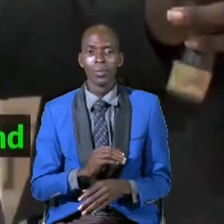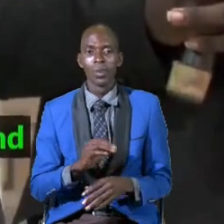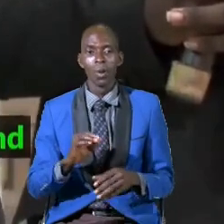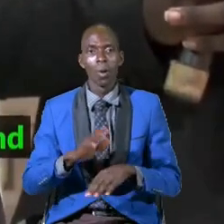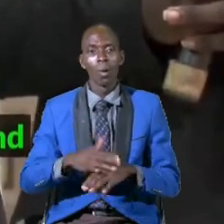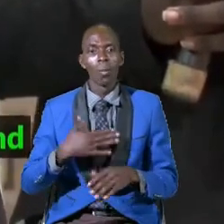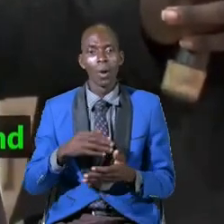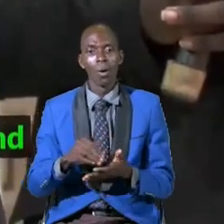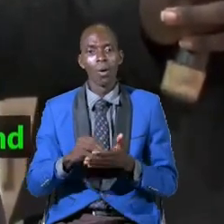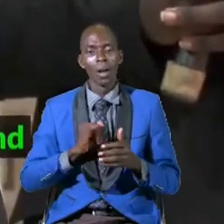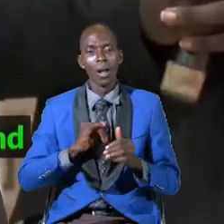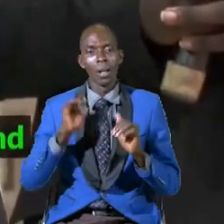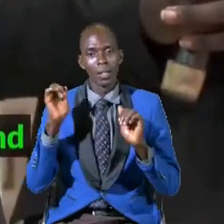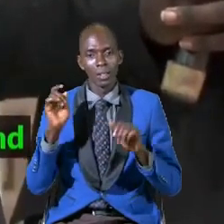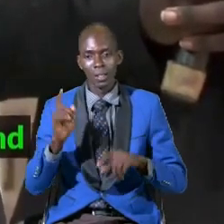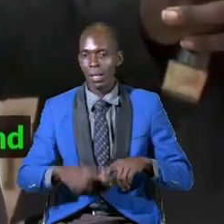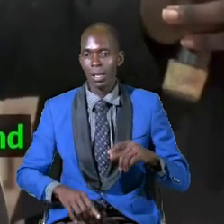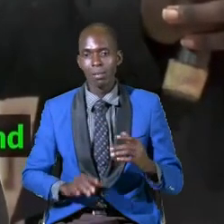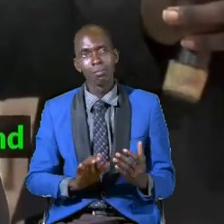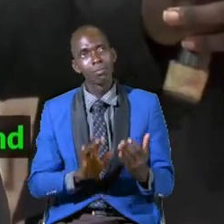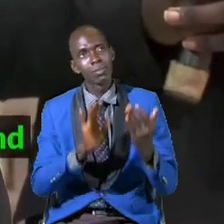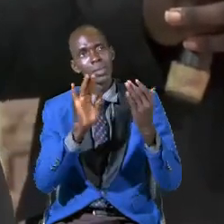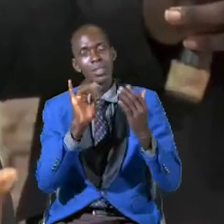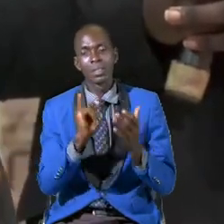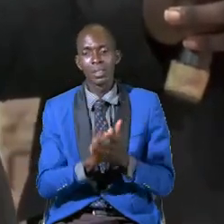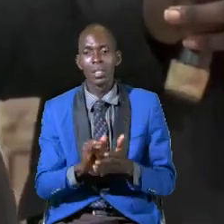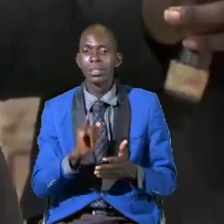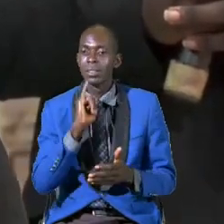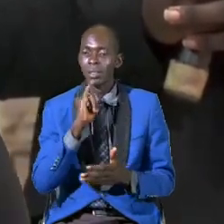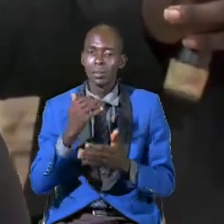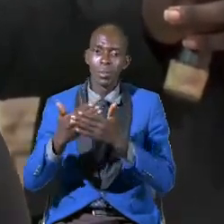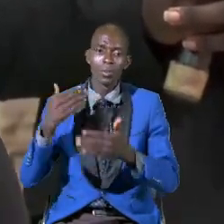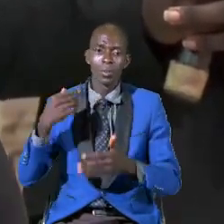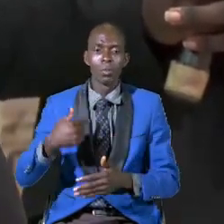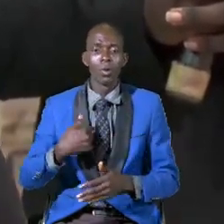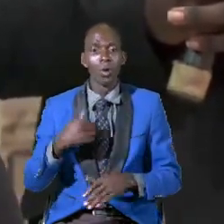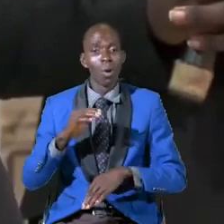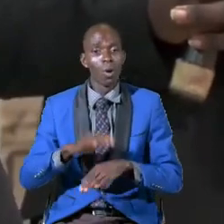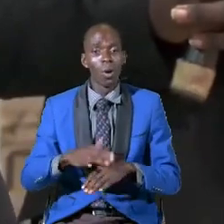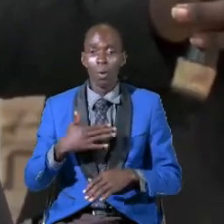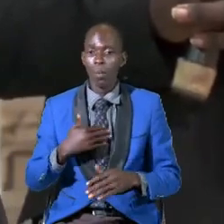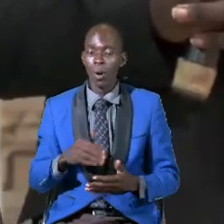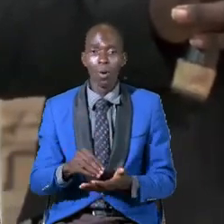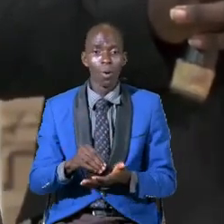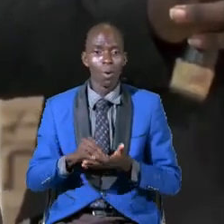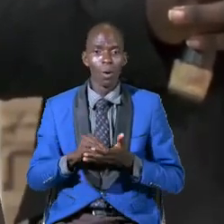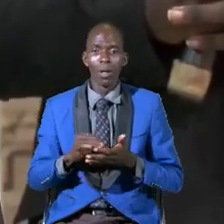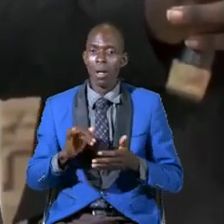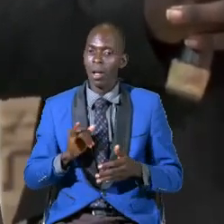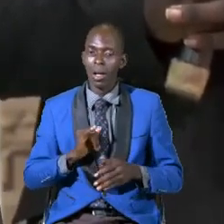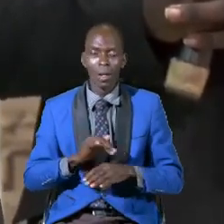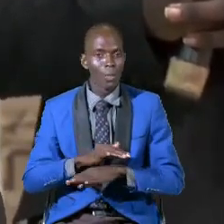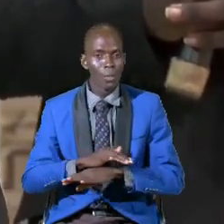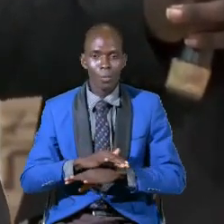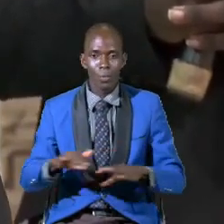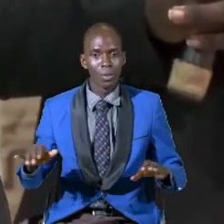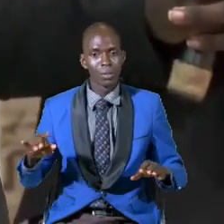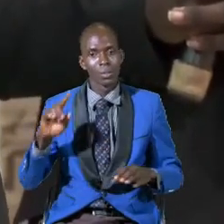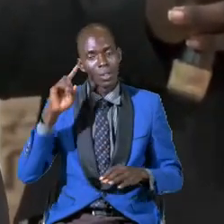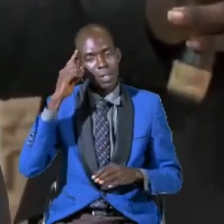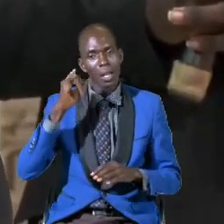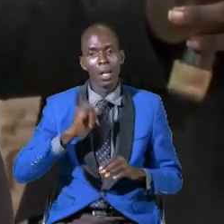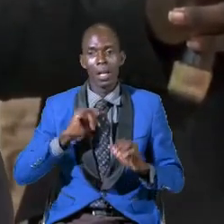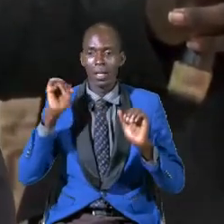Face what lies before me. On my own, I don't think I